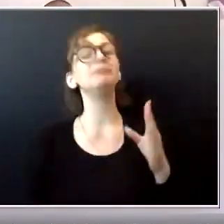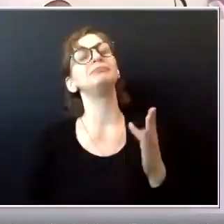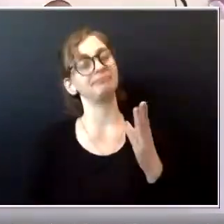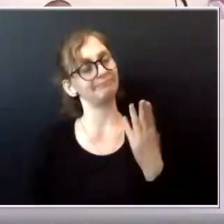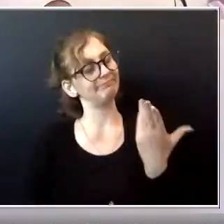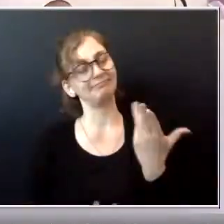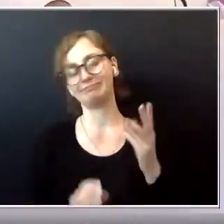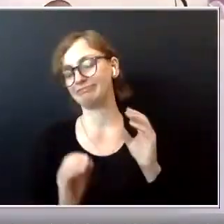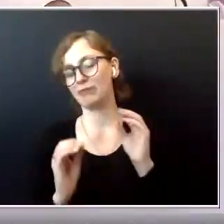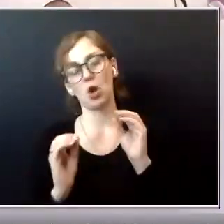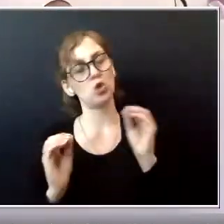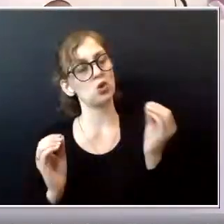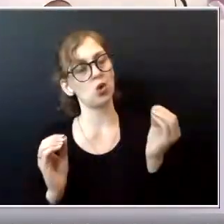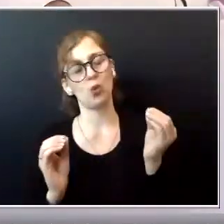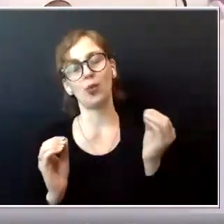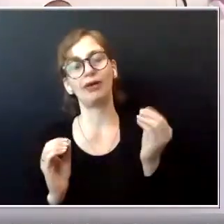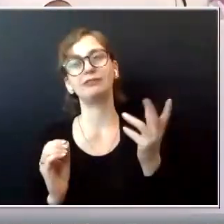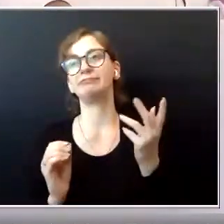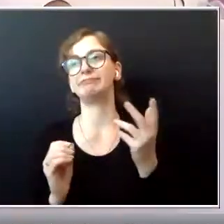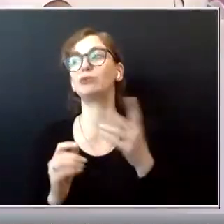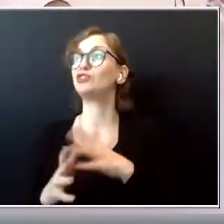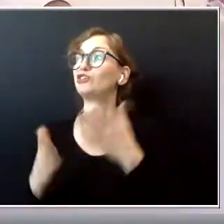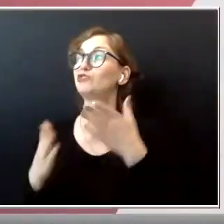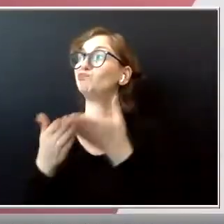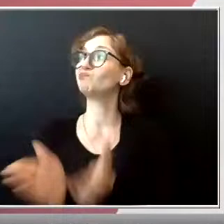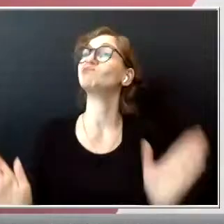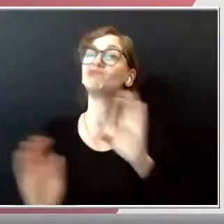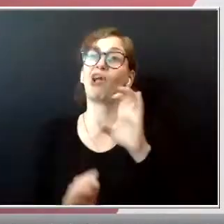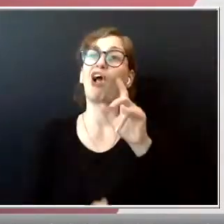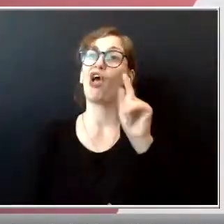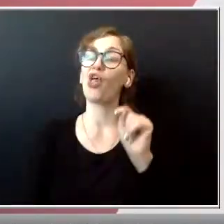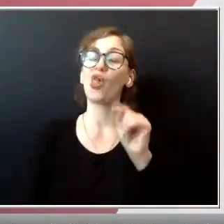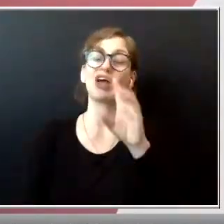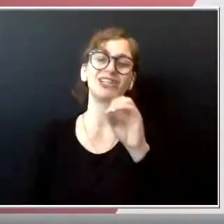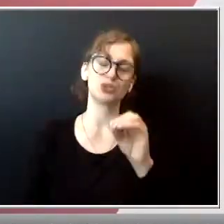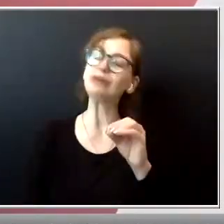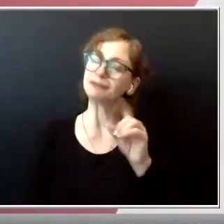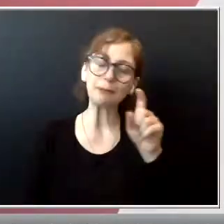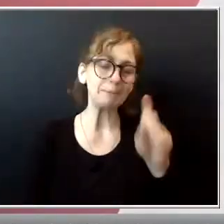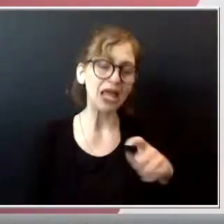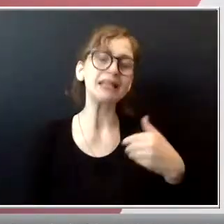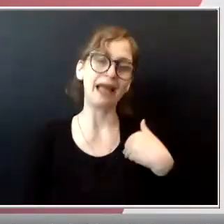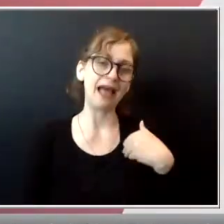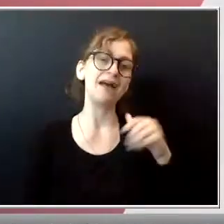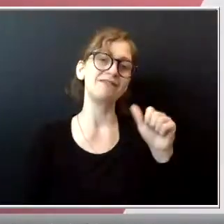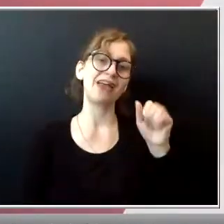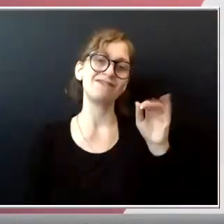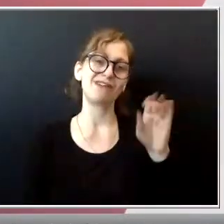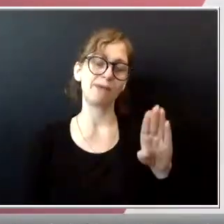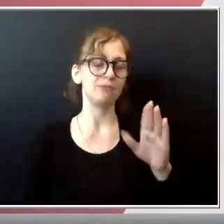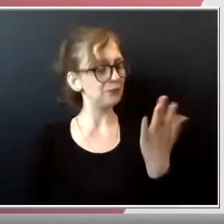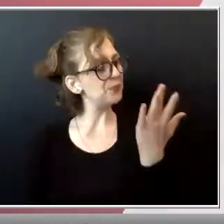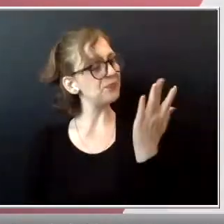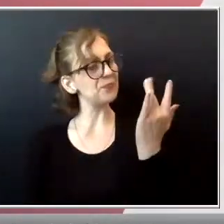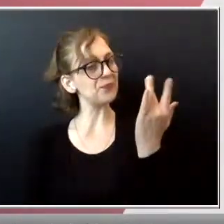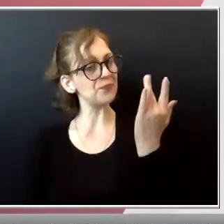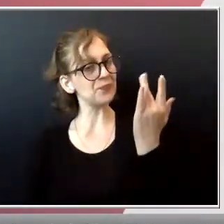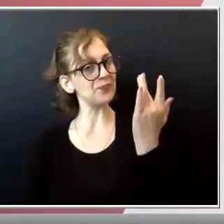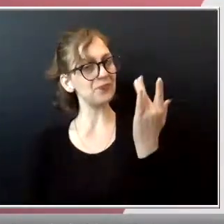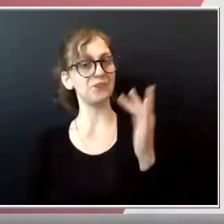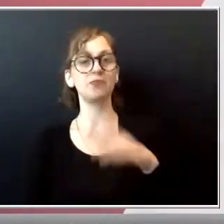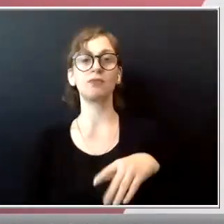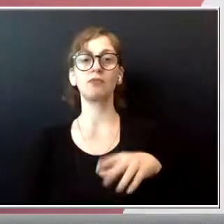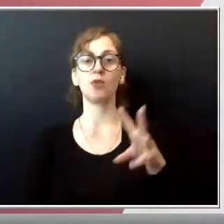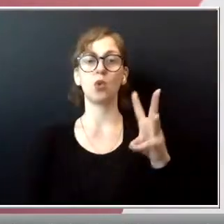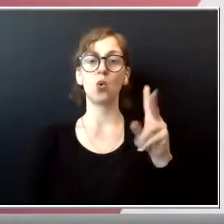clotting disorder. Yeah, that's correct. And why is that? Because what we're doing with the Watchman is just that closing that appendix or